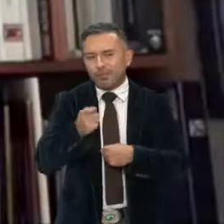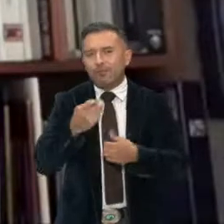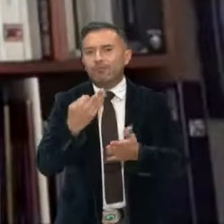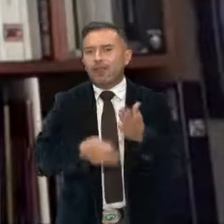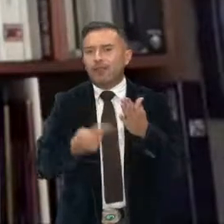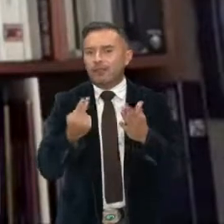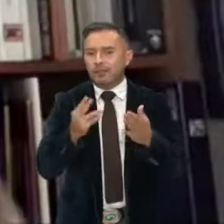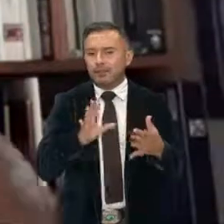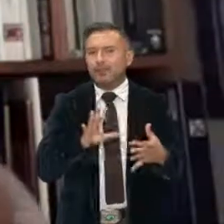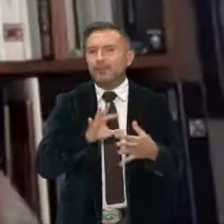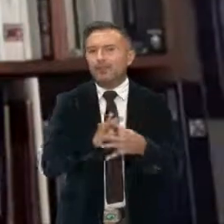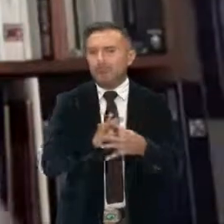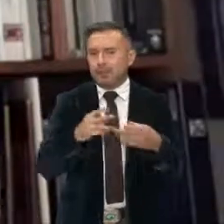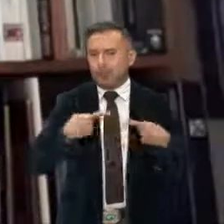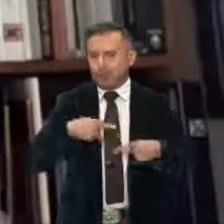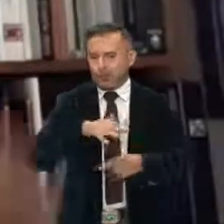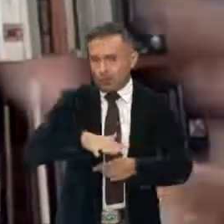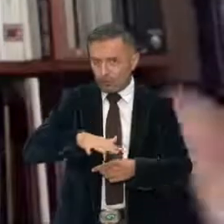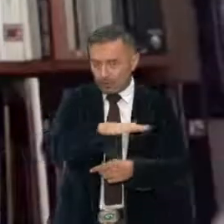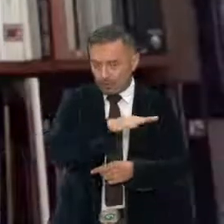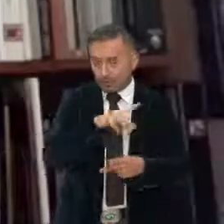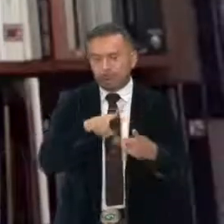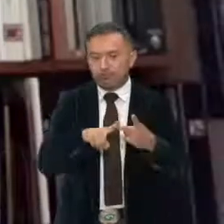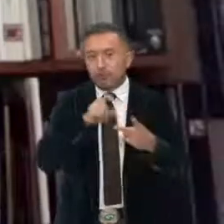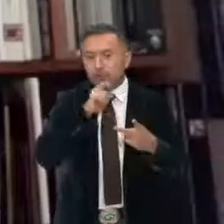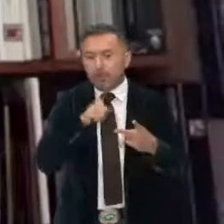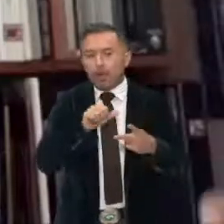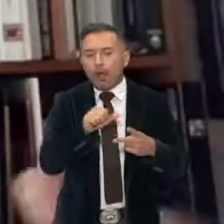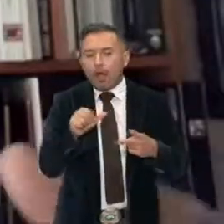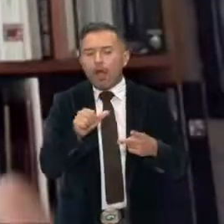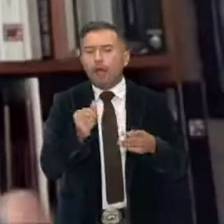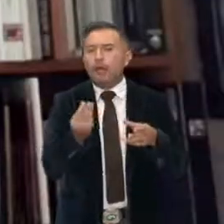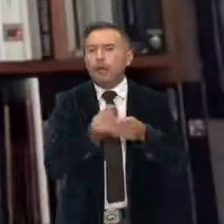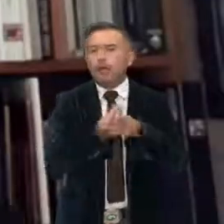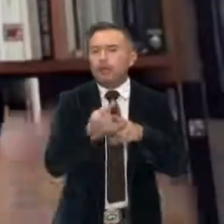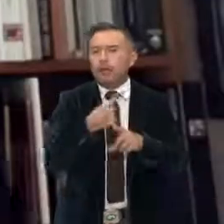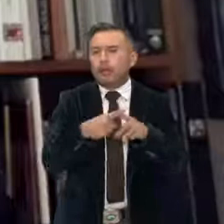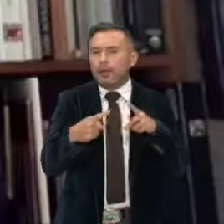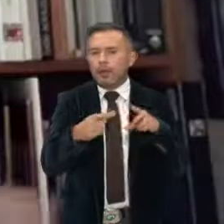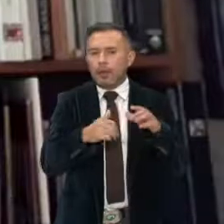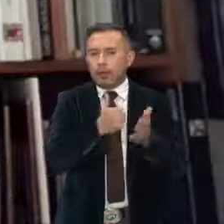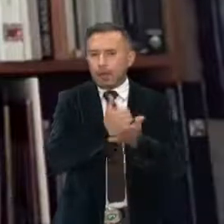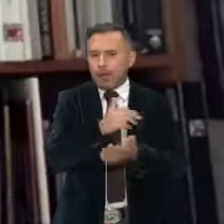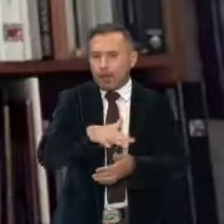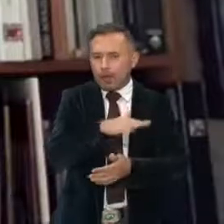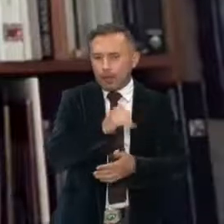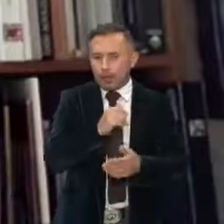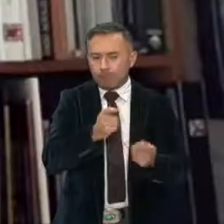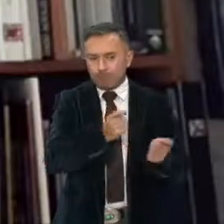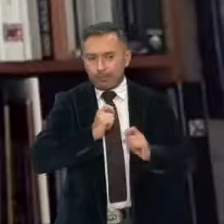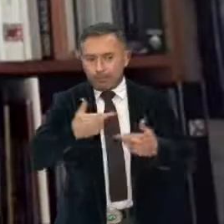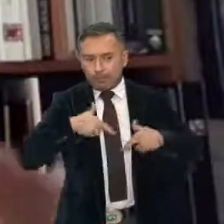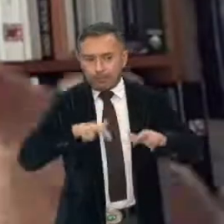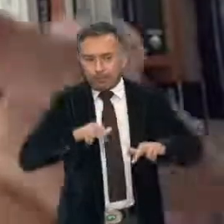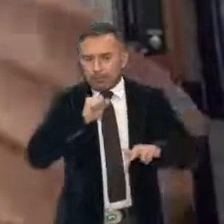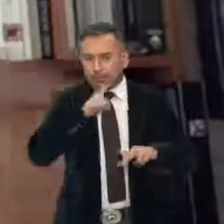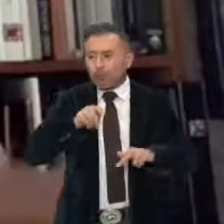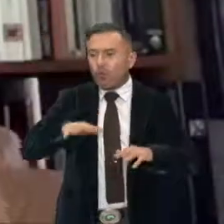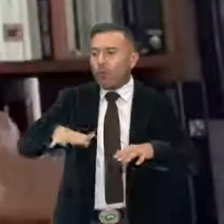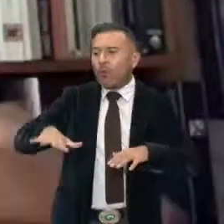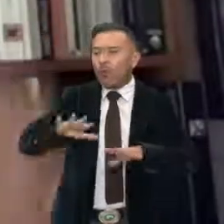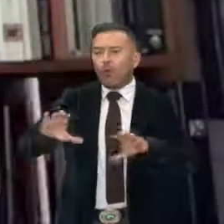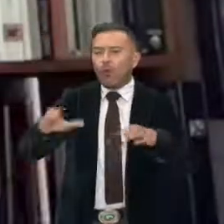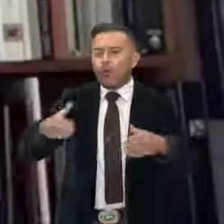necessity of articulating this based on society to go beyond the representation of the urban middle class, then the need to